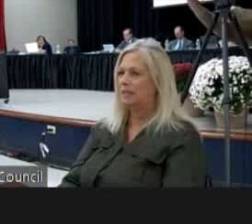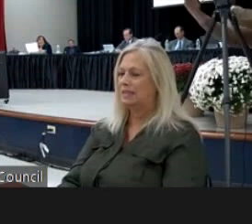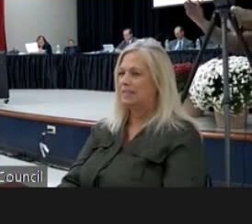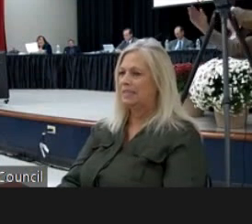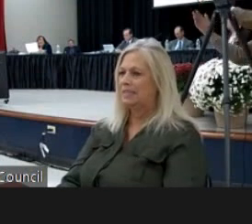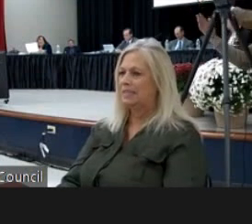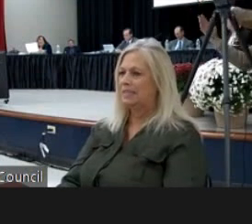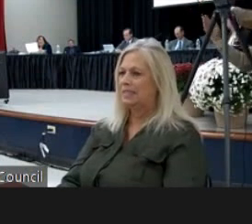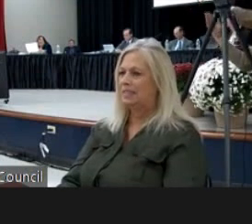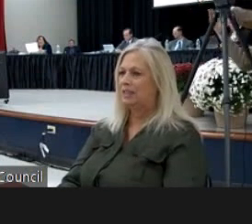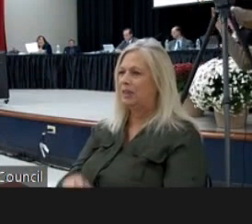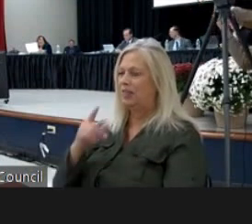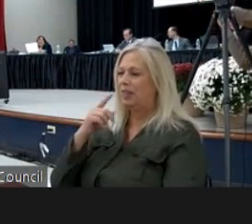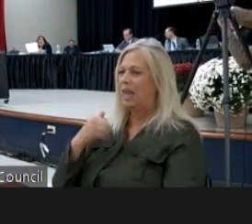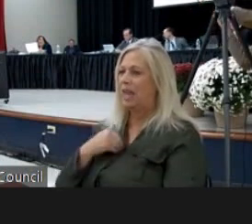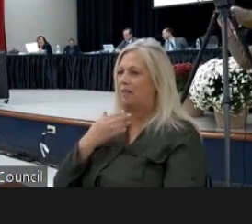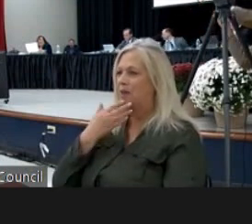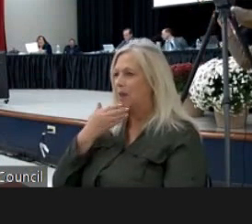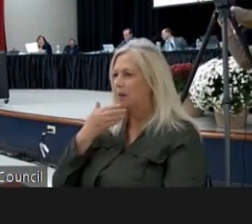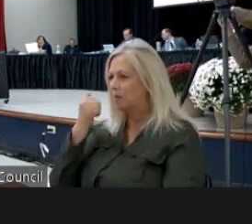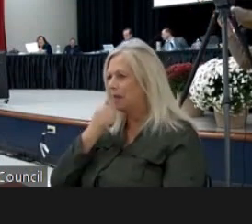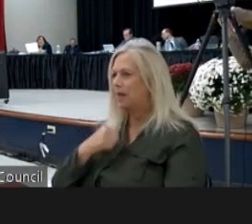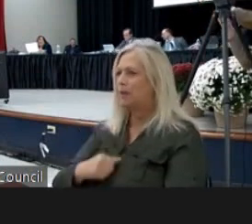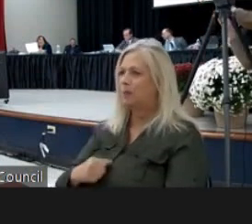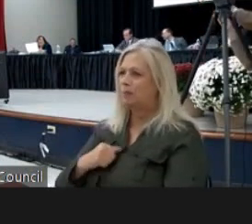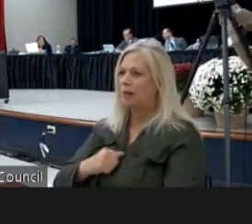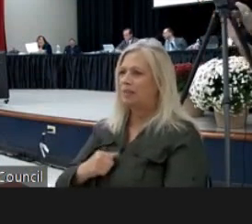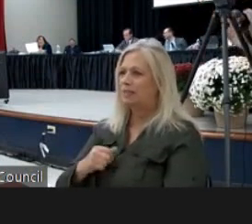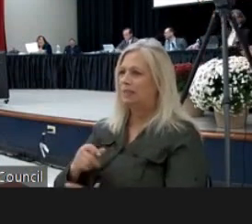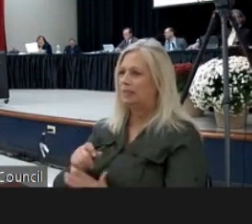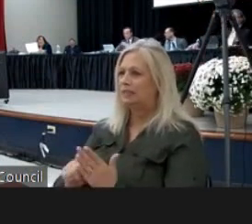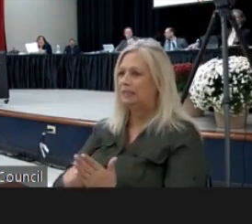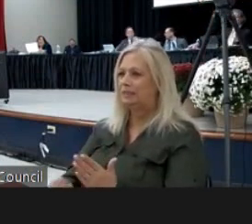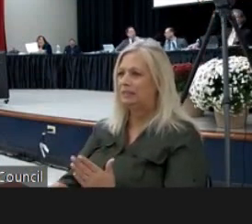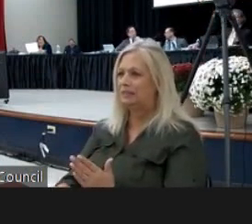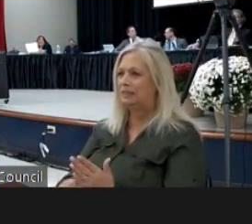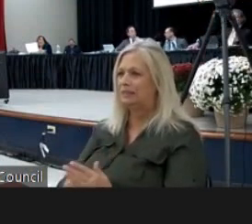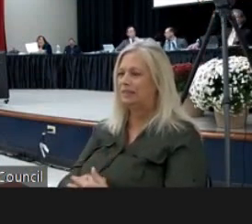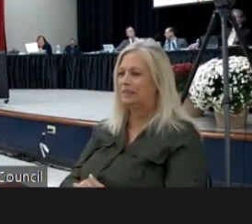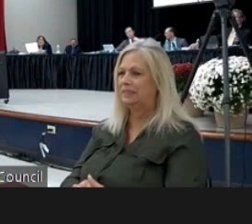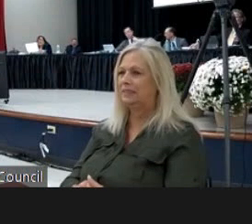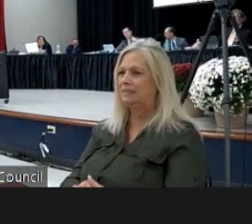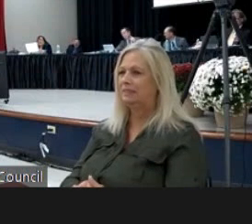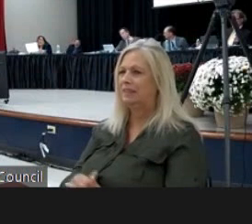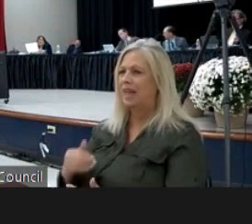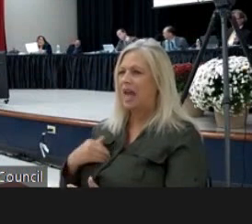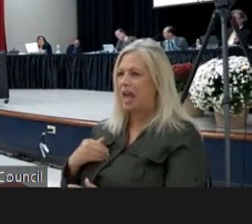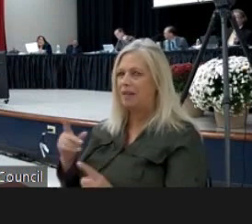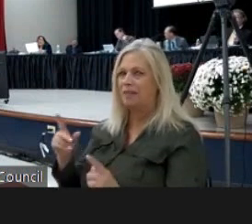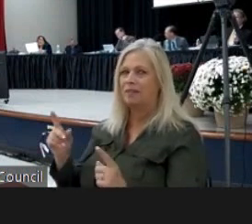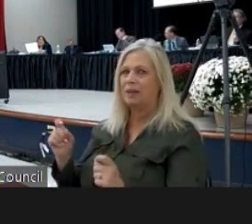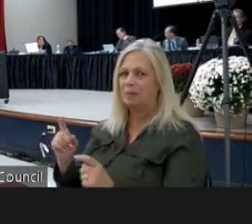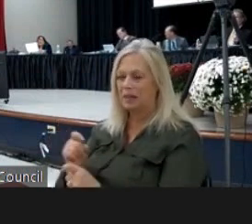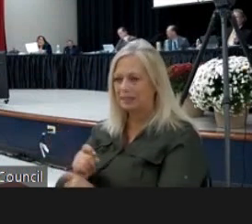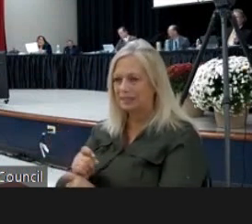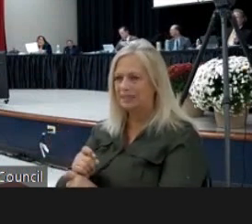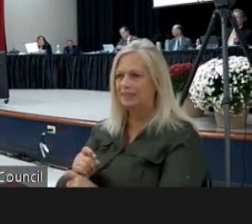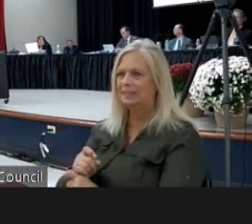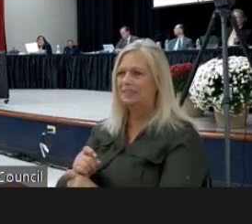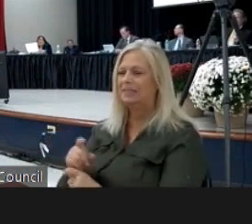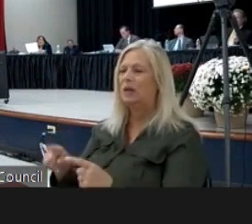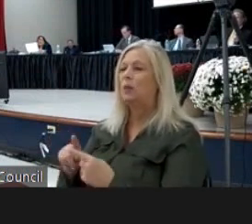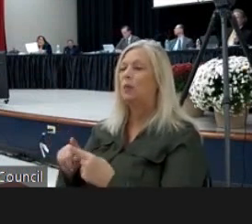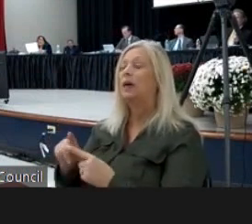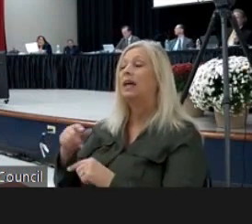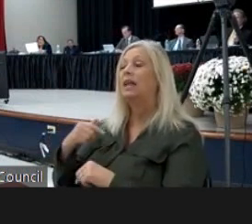better apology written in my head, but man, the complexity when I was on the team